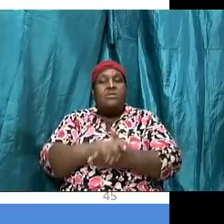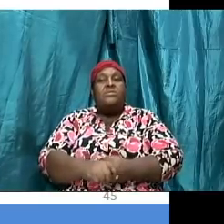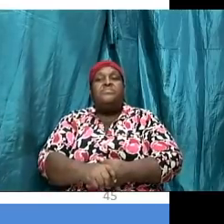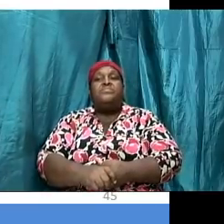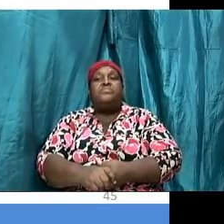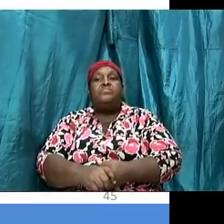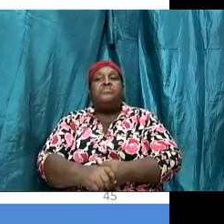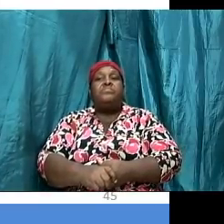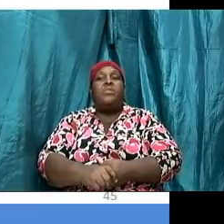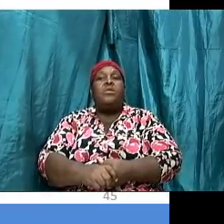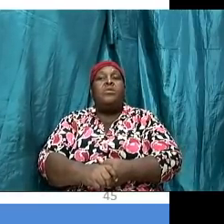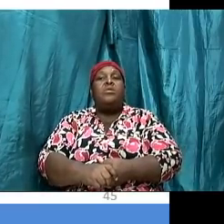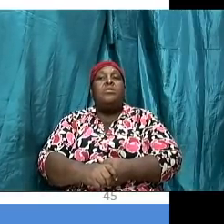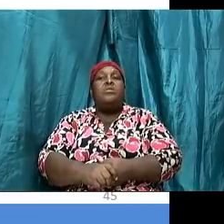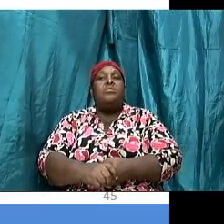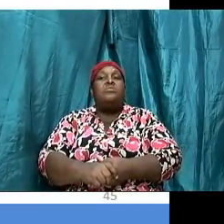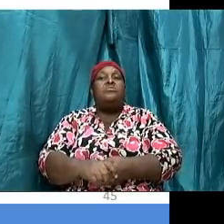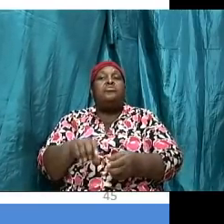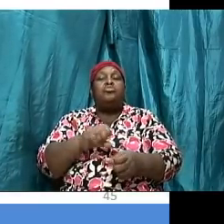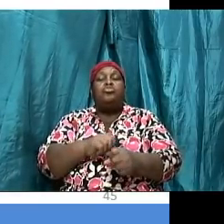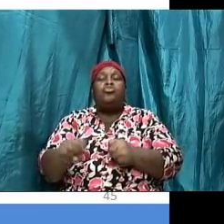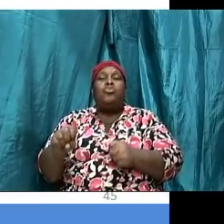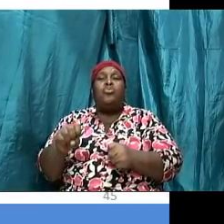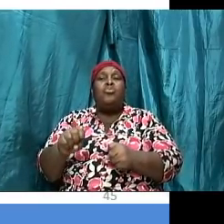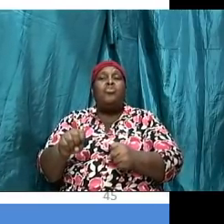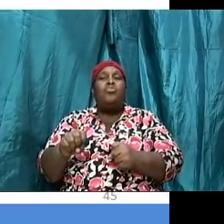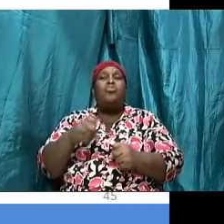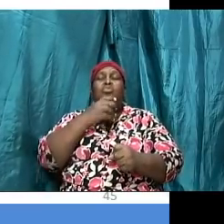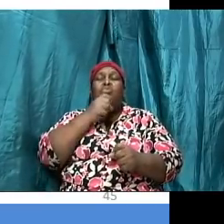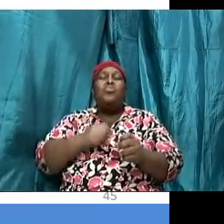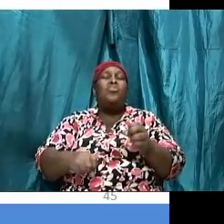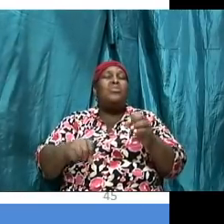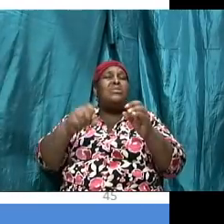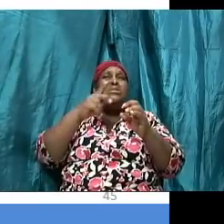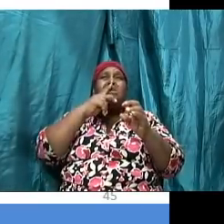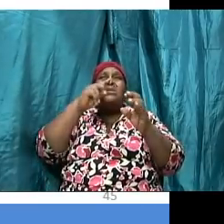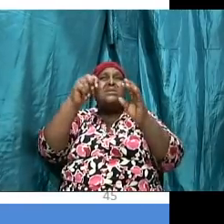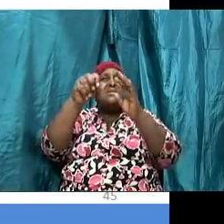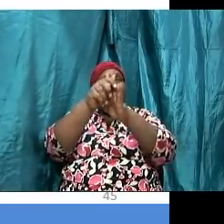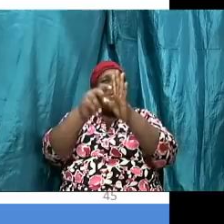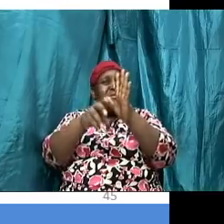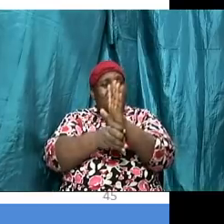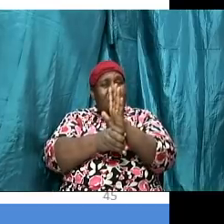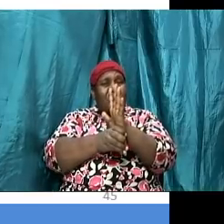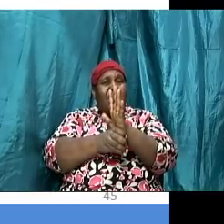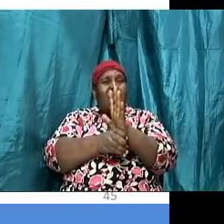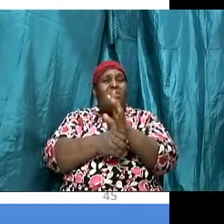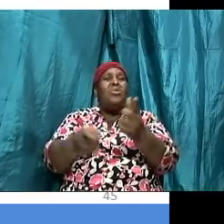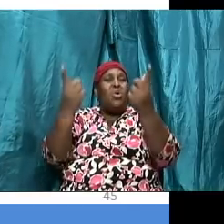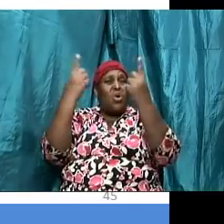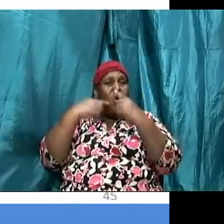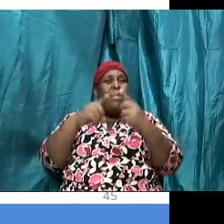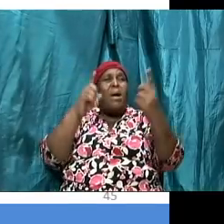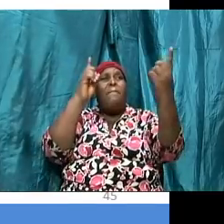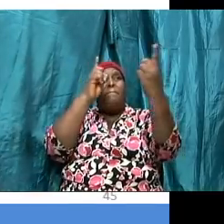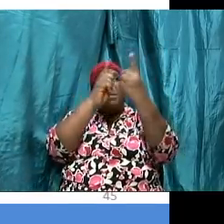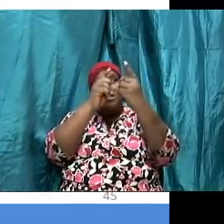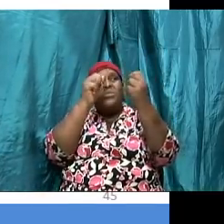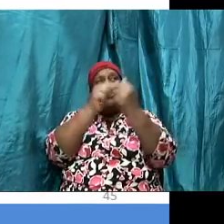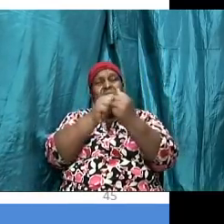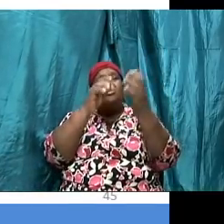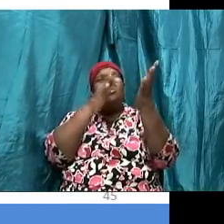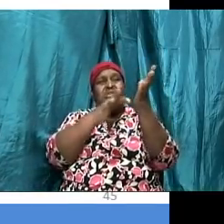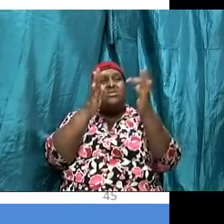So the sum of the Old Testament revelation came and met with Jesus at the mountain